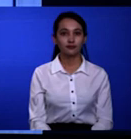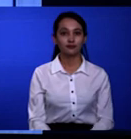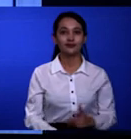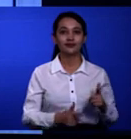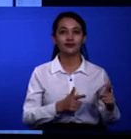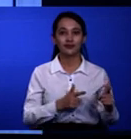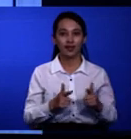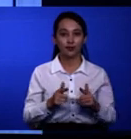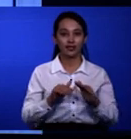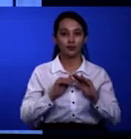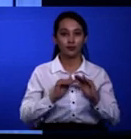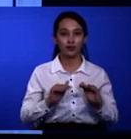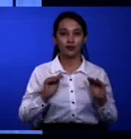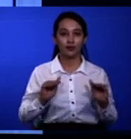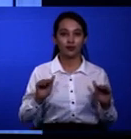Tayyormisiz bolajonlar?